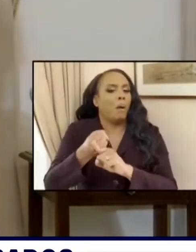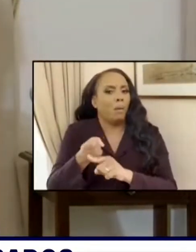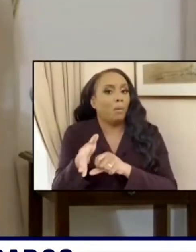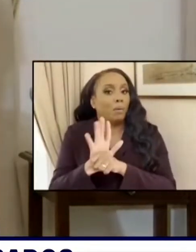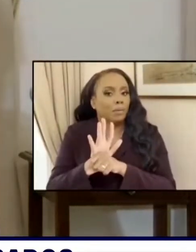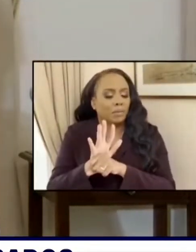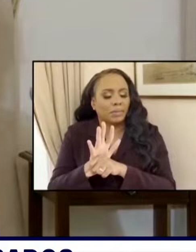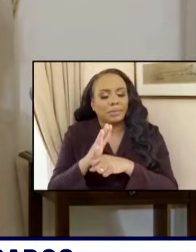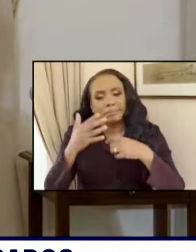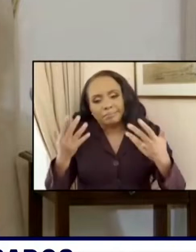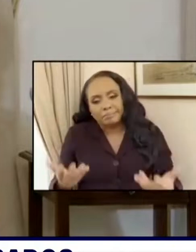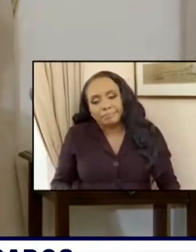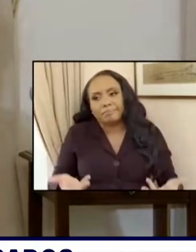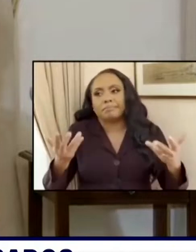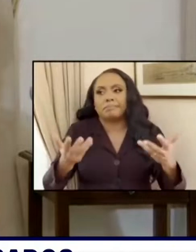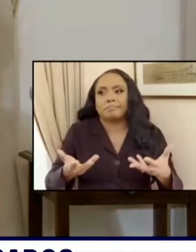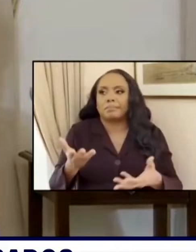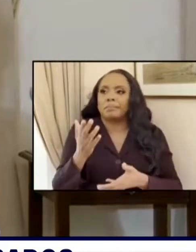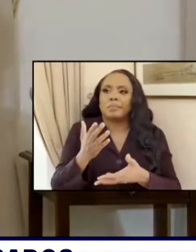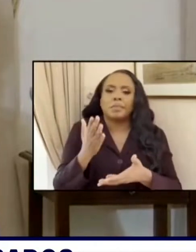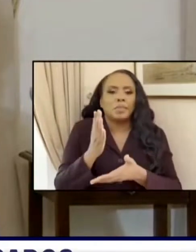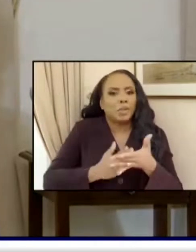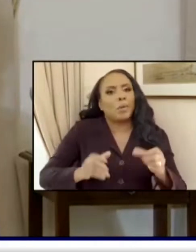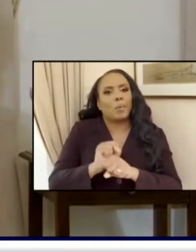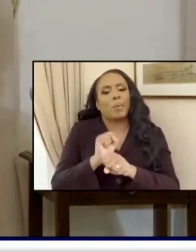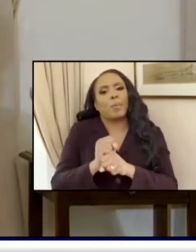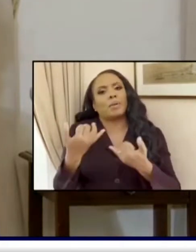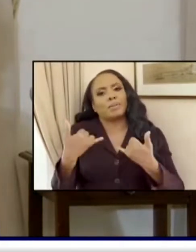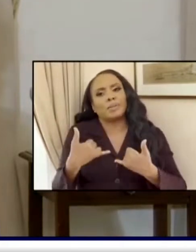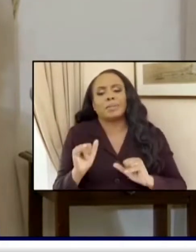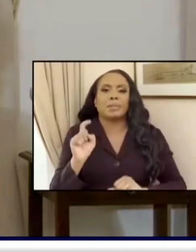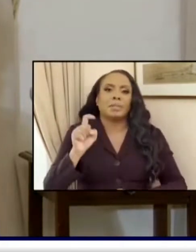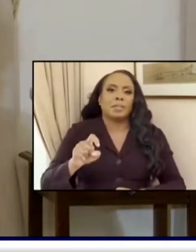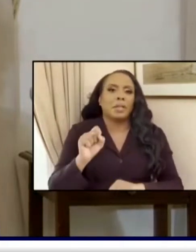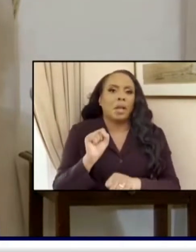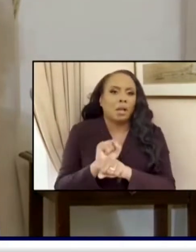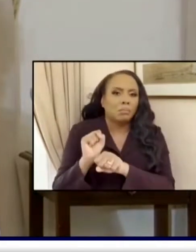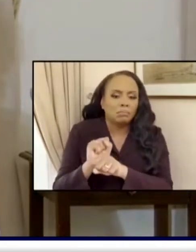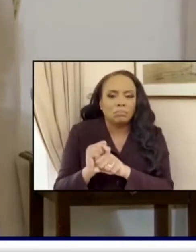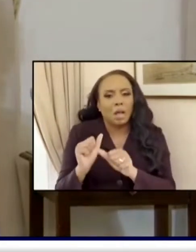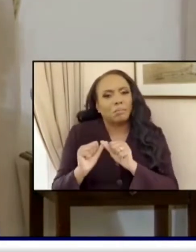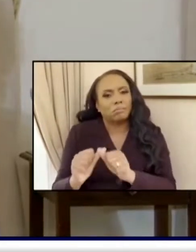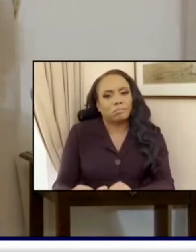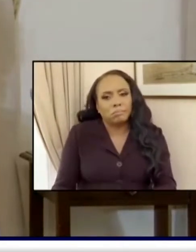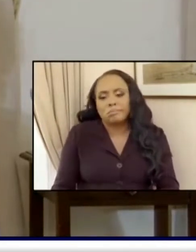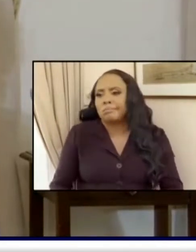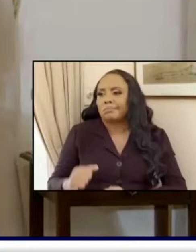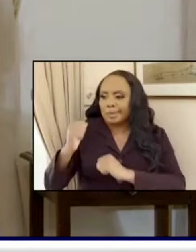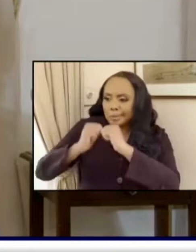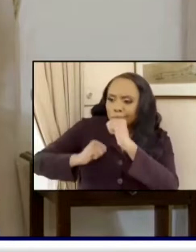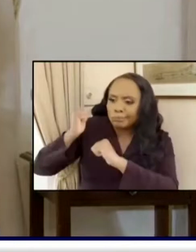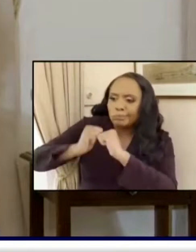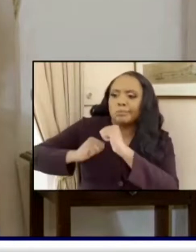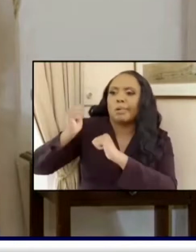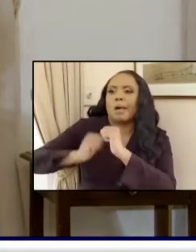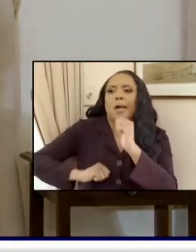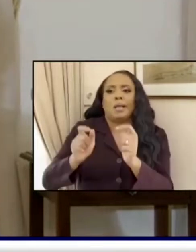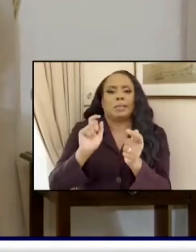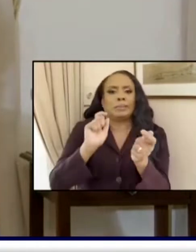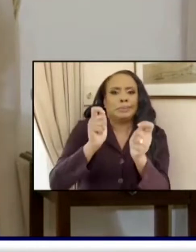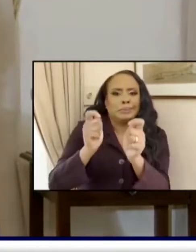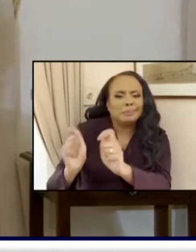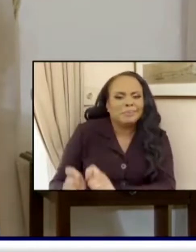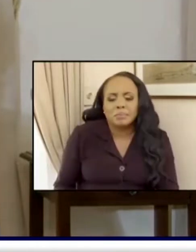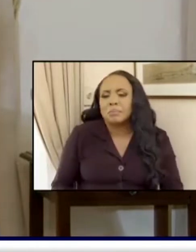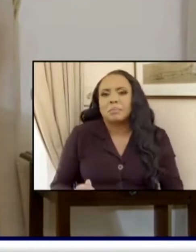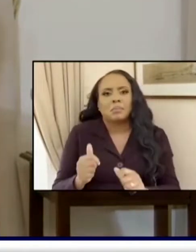that remains unfinished. The work with respect to completing the restructuring and repurposing of our state-owned